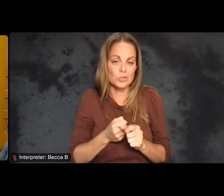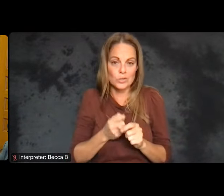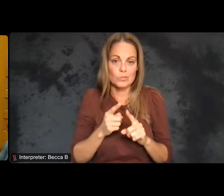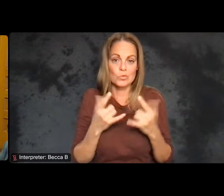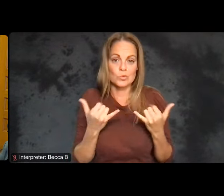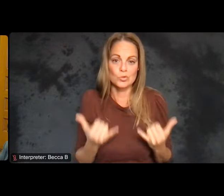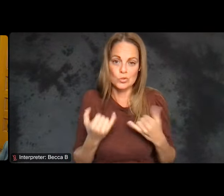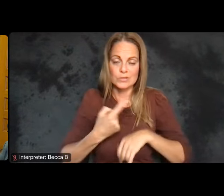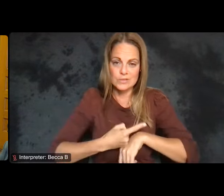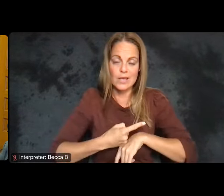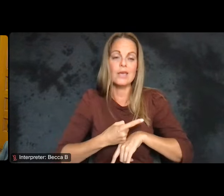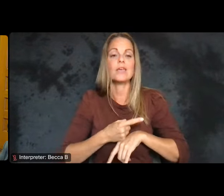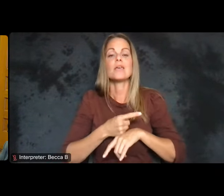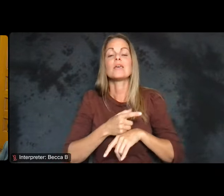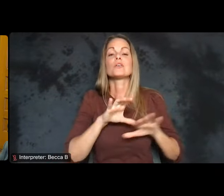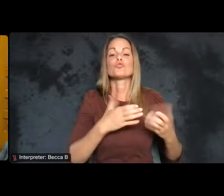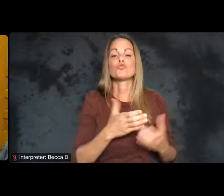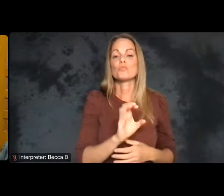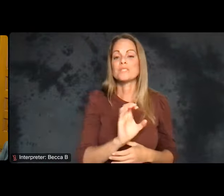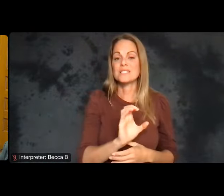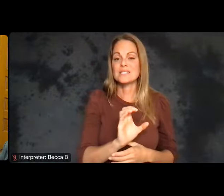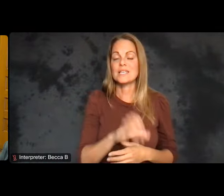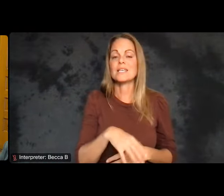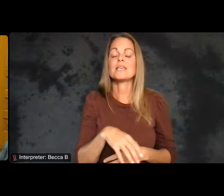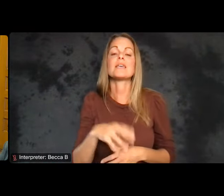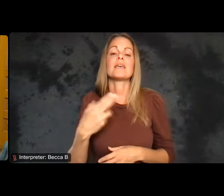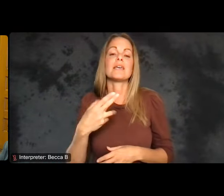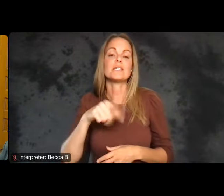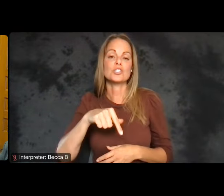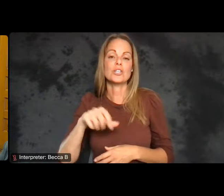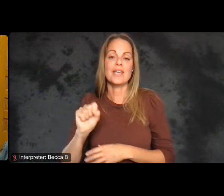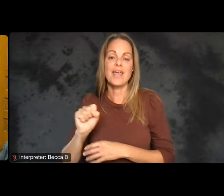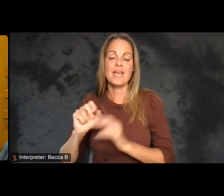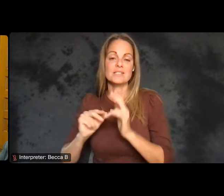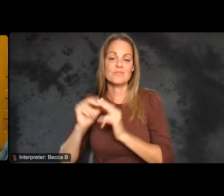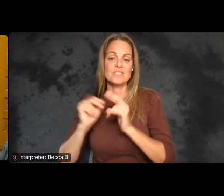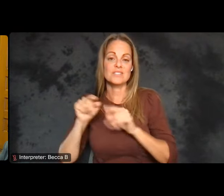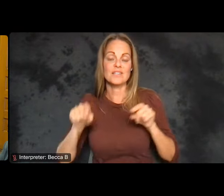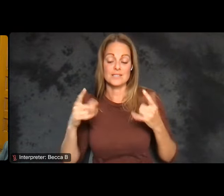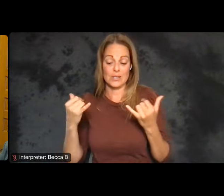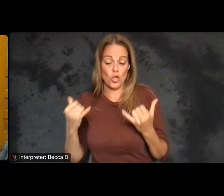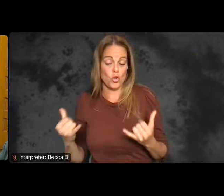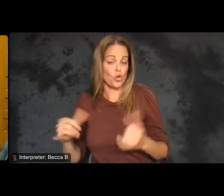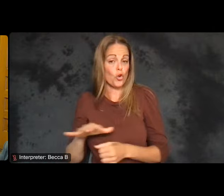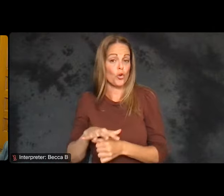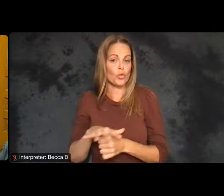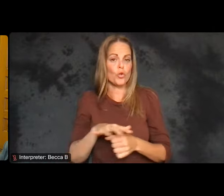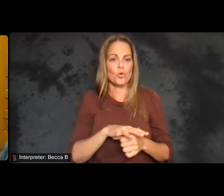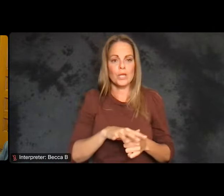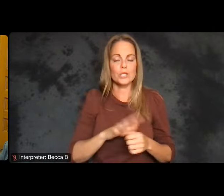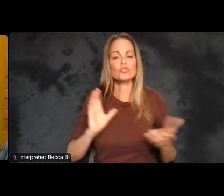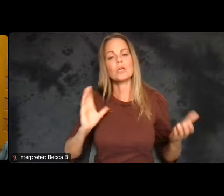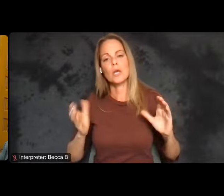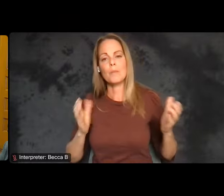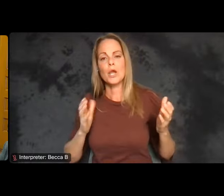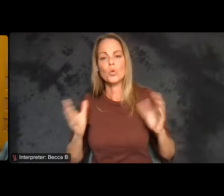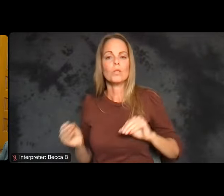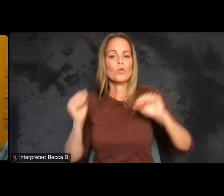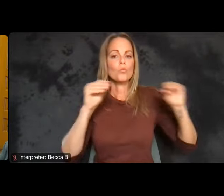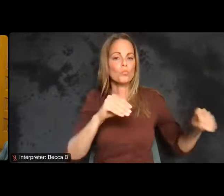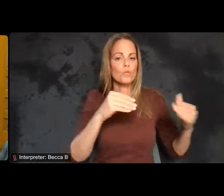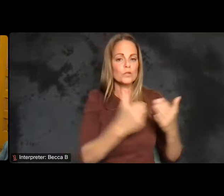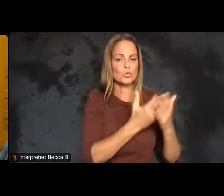S headquarters, Troop C headquarters and Troop S facilities at their current location, rather than relocating to a new